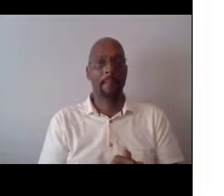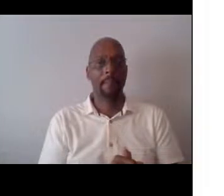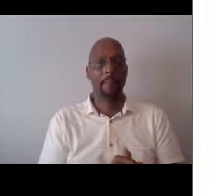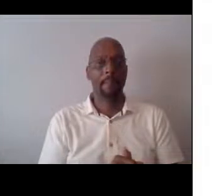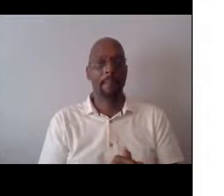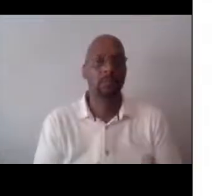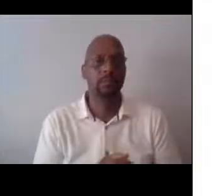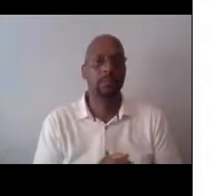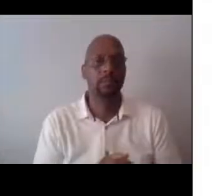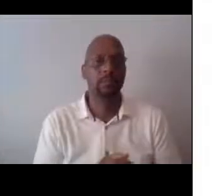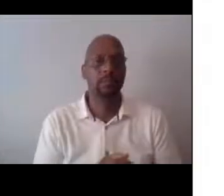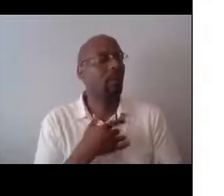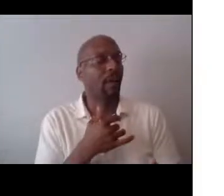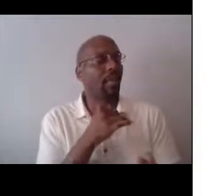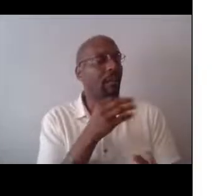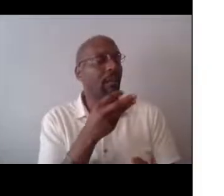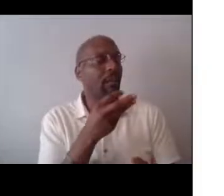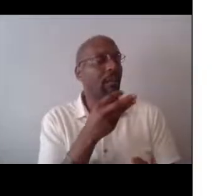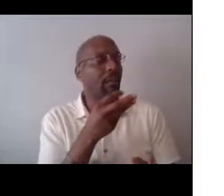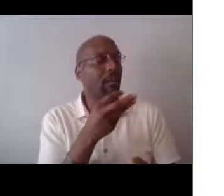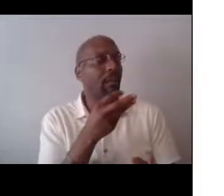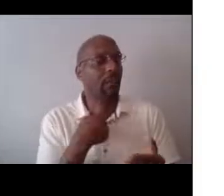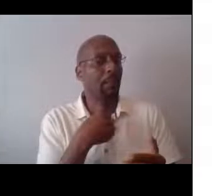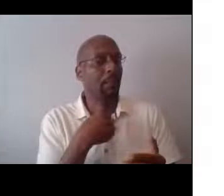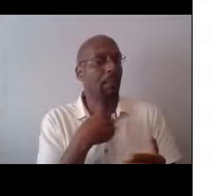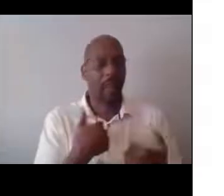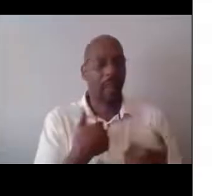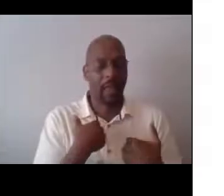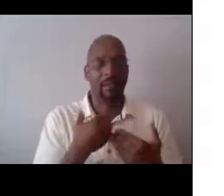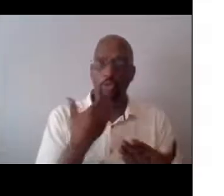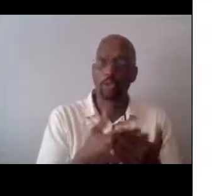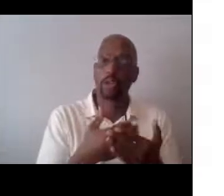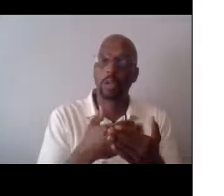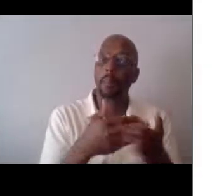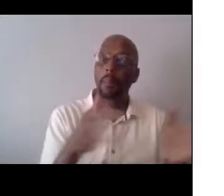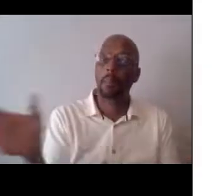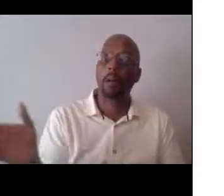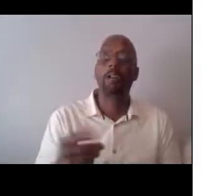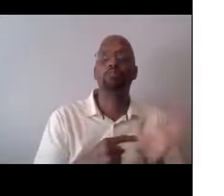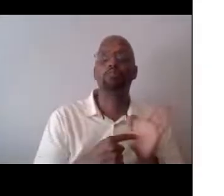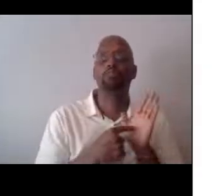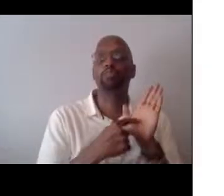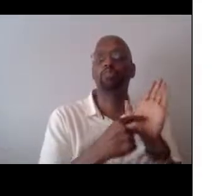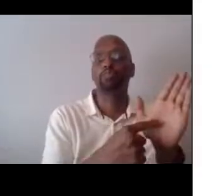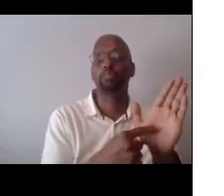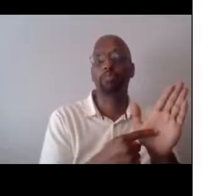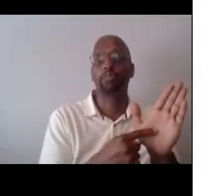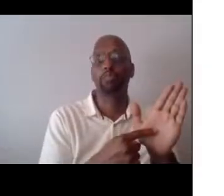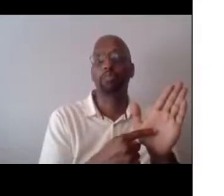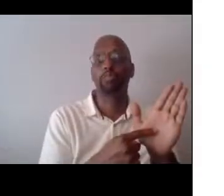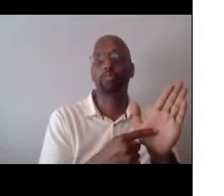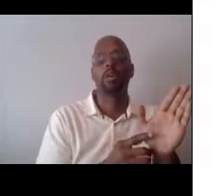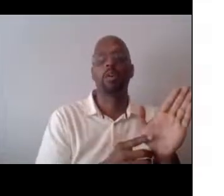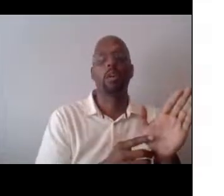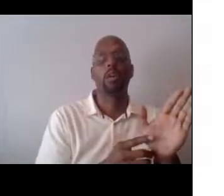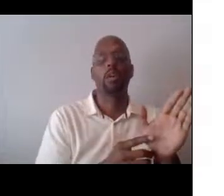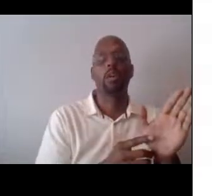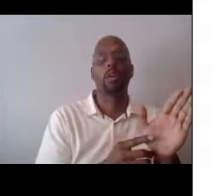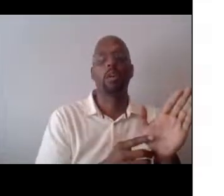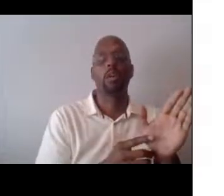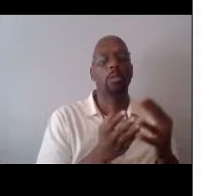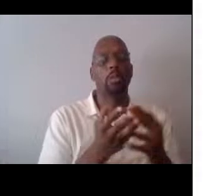16 members still had good broad representation across the geographies of California and the demographics we were hoping to reach. And since we were initially